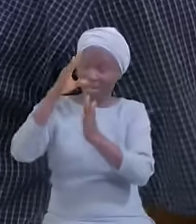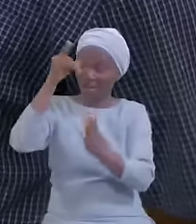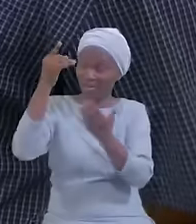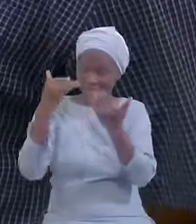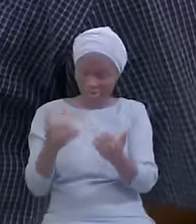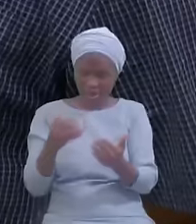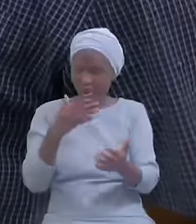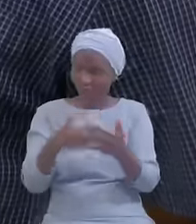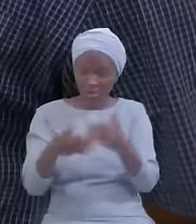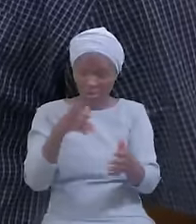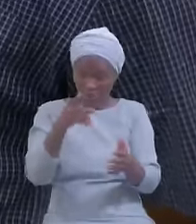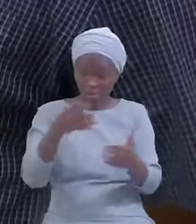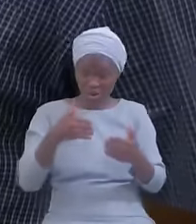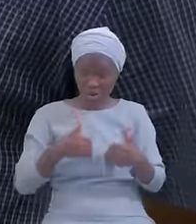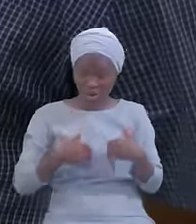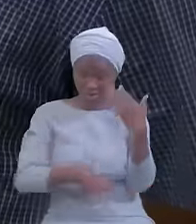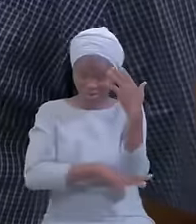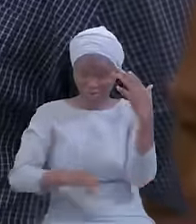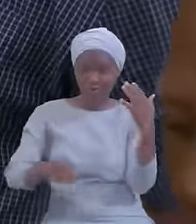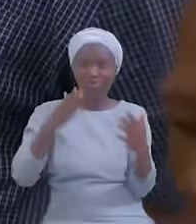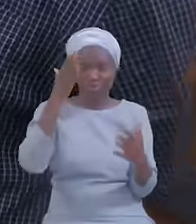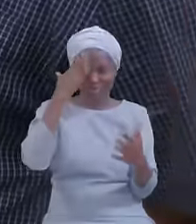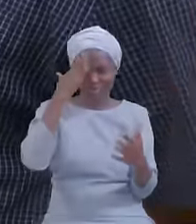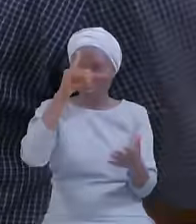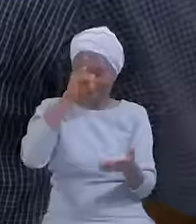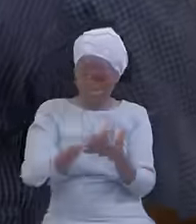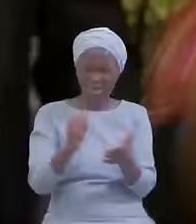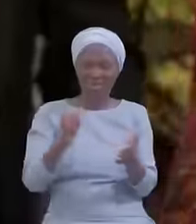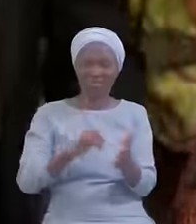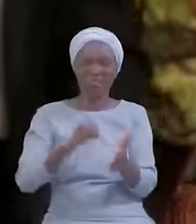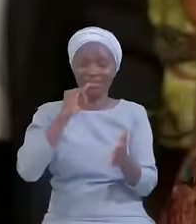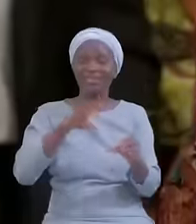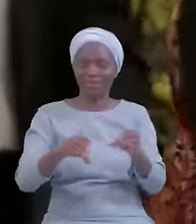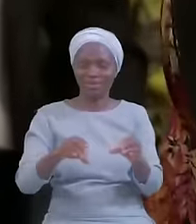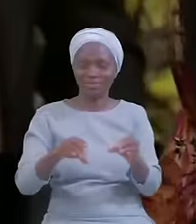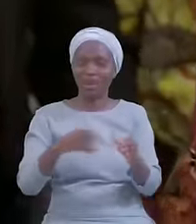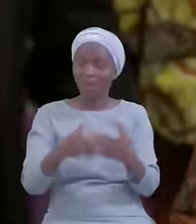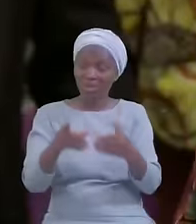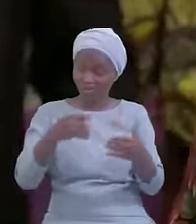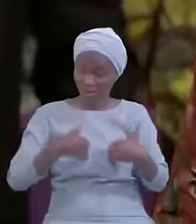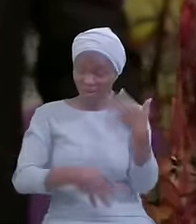Whatever you have rooted up, know it is rooted out.